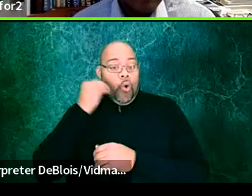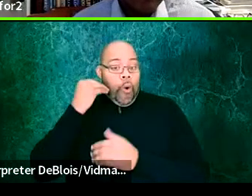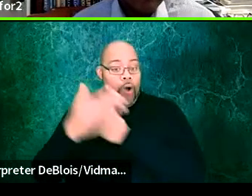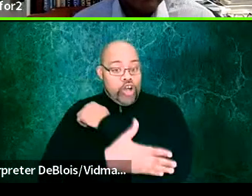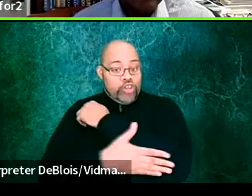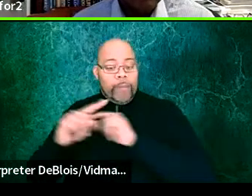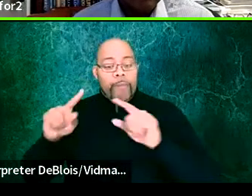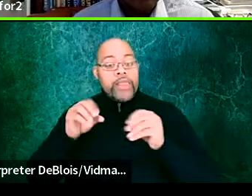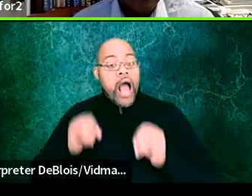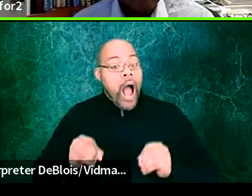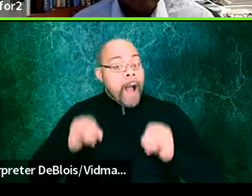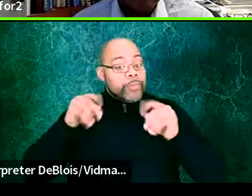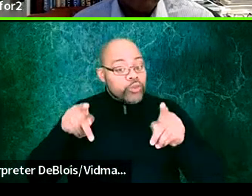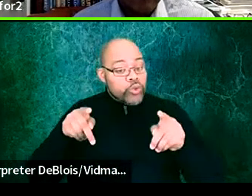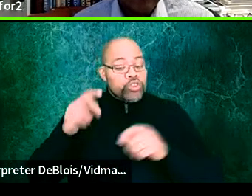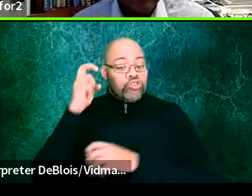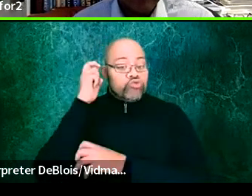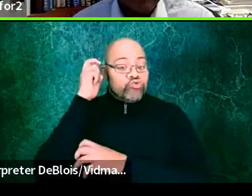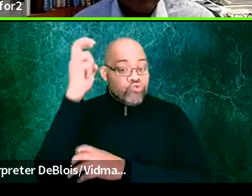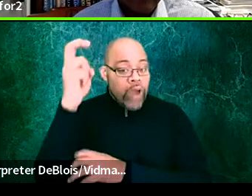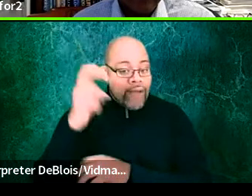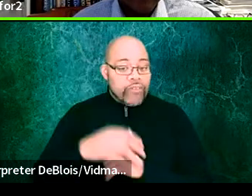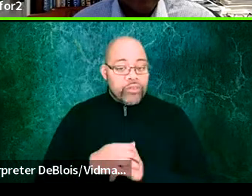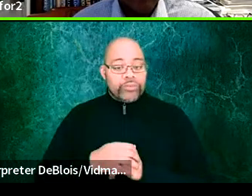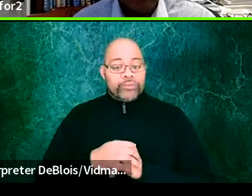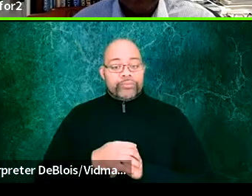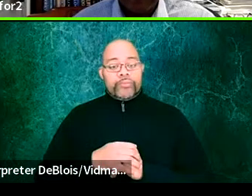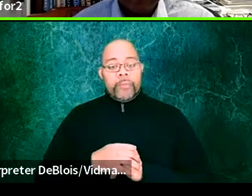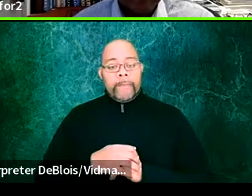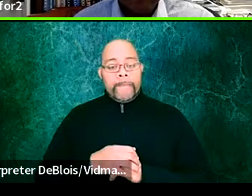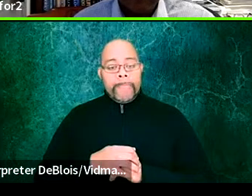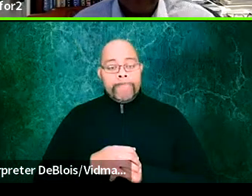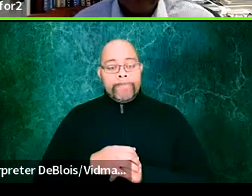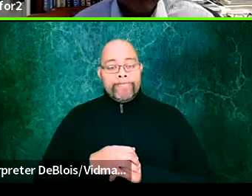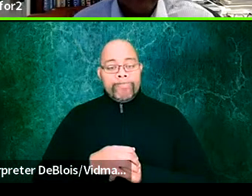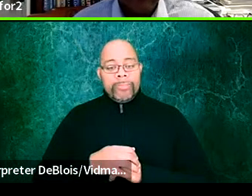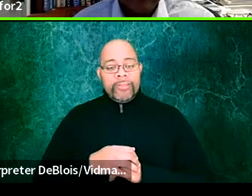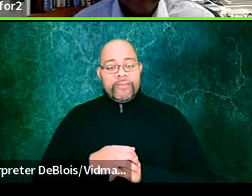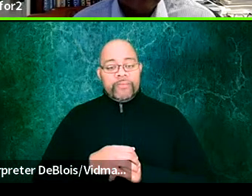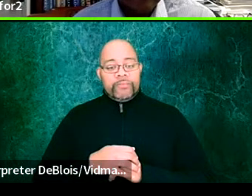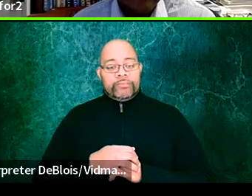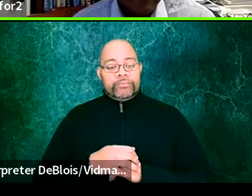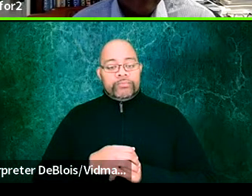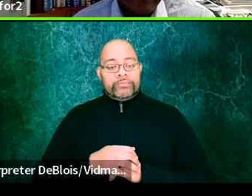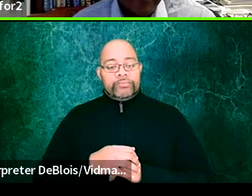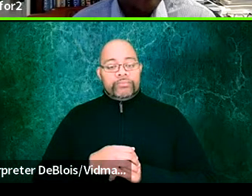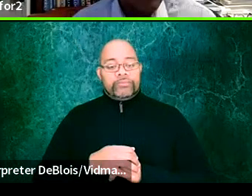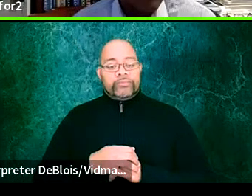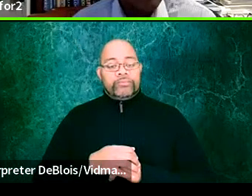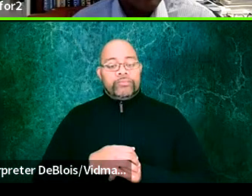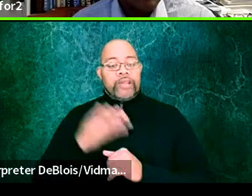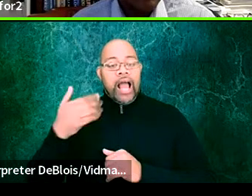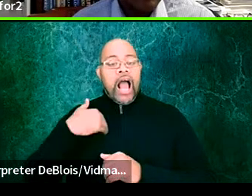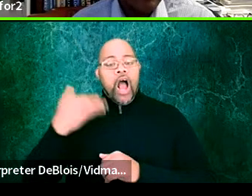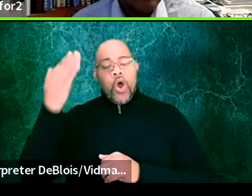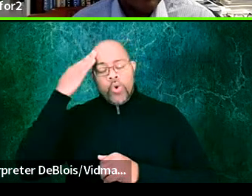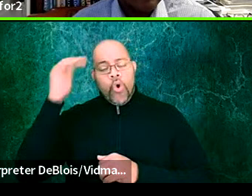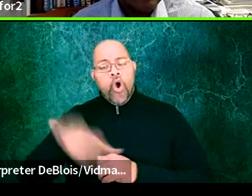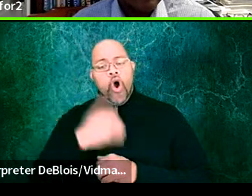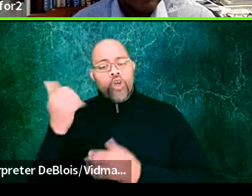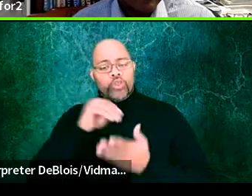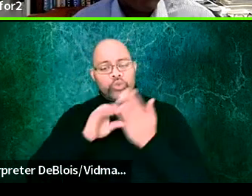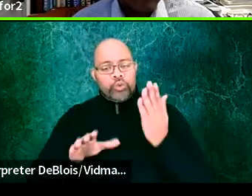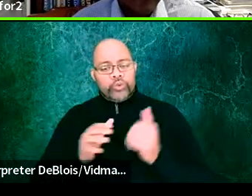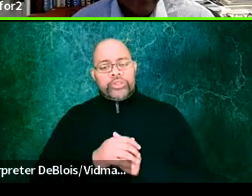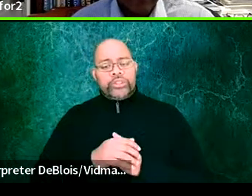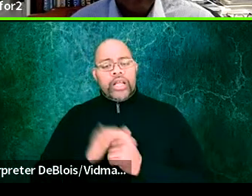the opportunity to travel, funding, um, you know, is there. And I know other